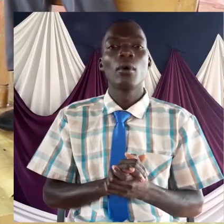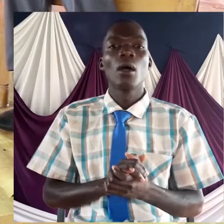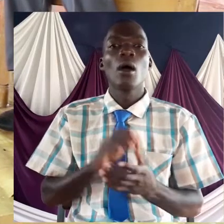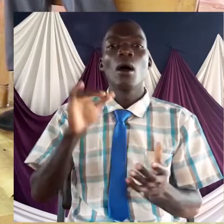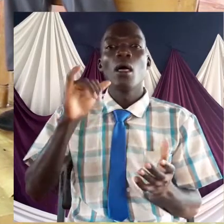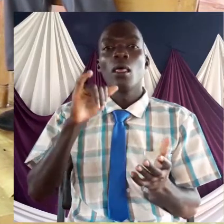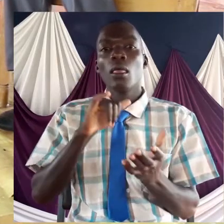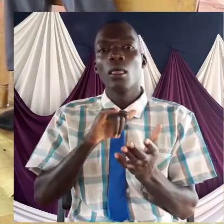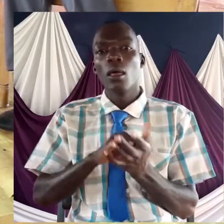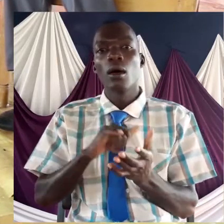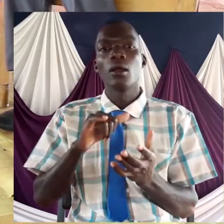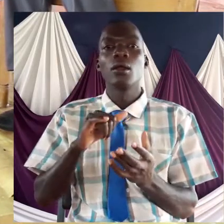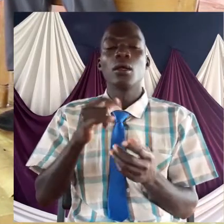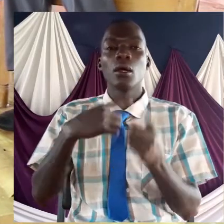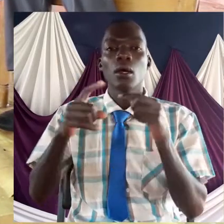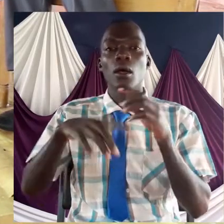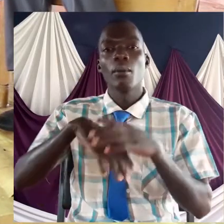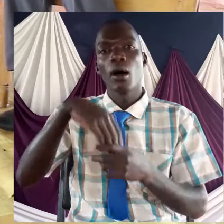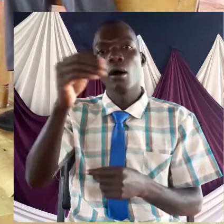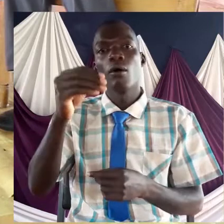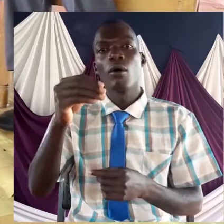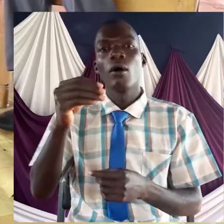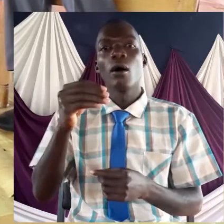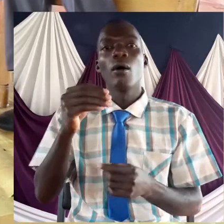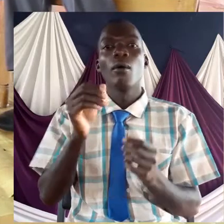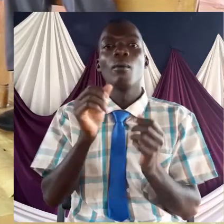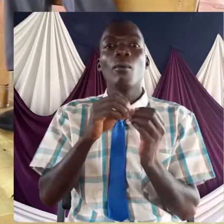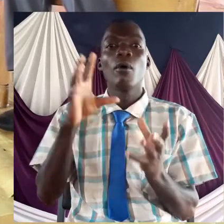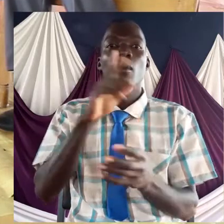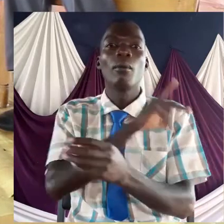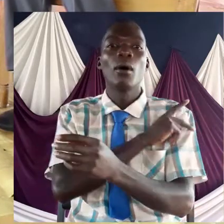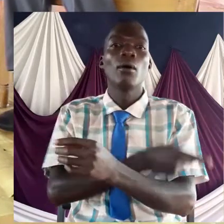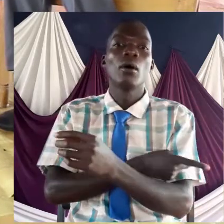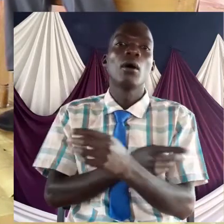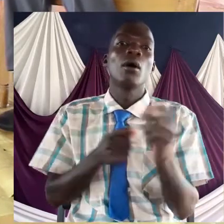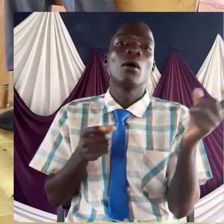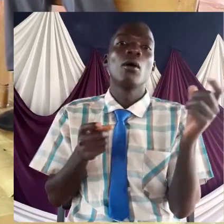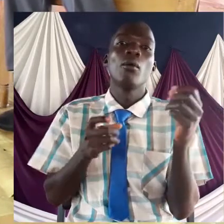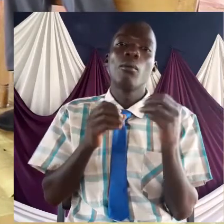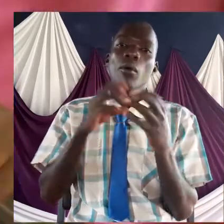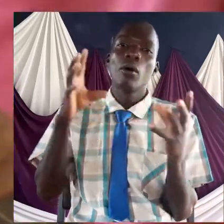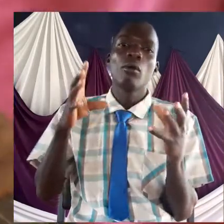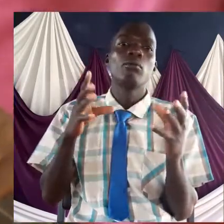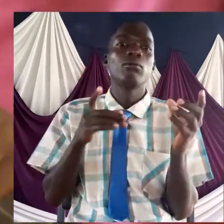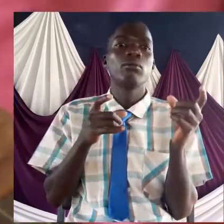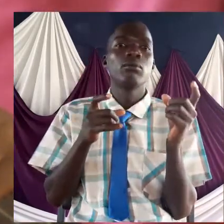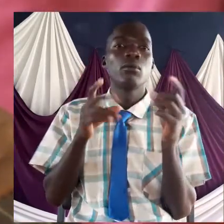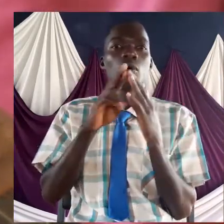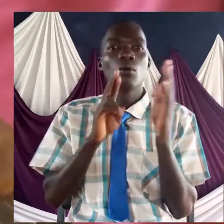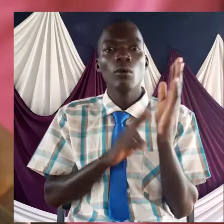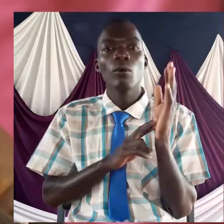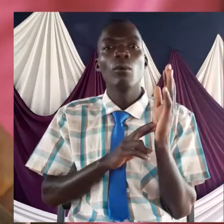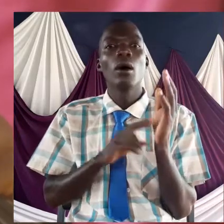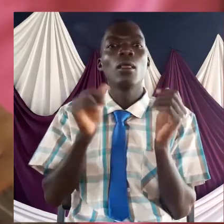that came out, mm-hmm, to be more powerful, to rule all over these, the 10